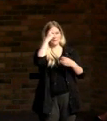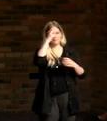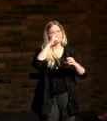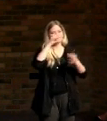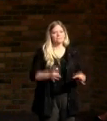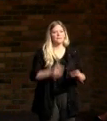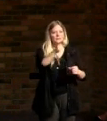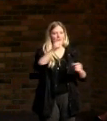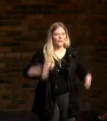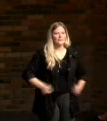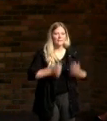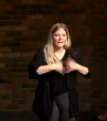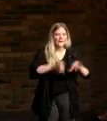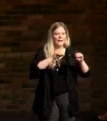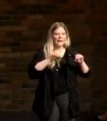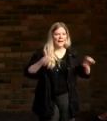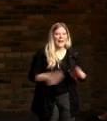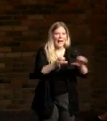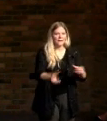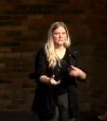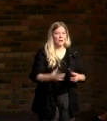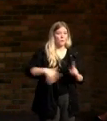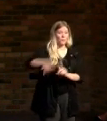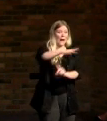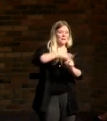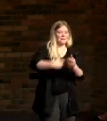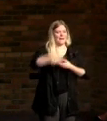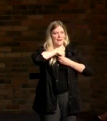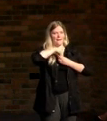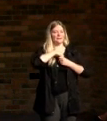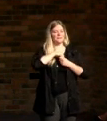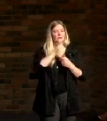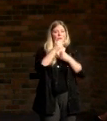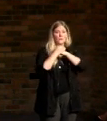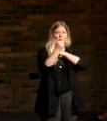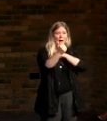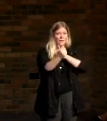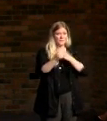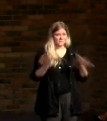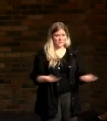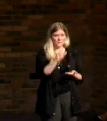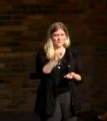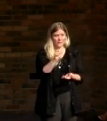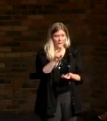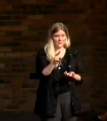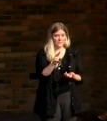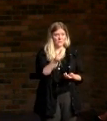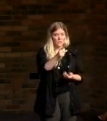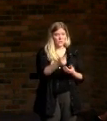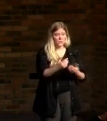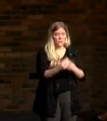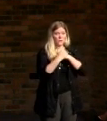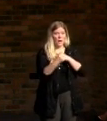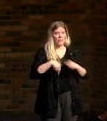Living and active and moving around us and in us. You call us, even through Spring Arbor University, you call us to be critical